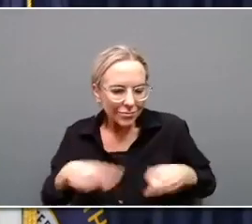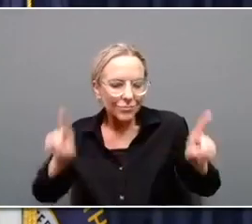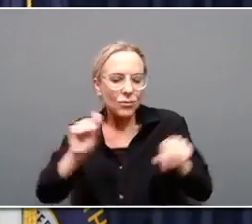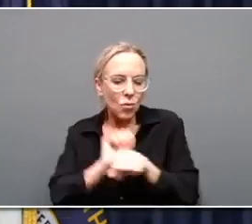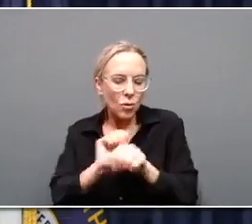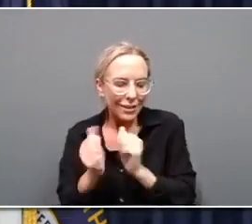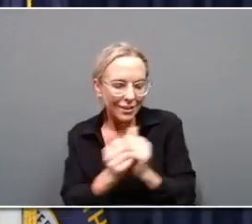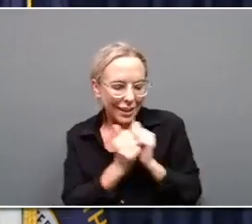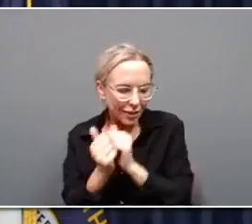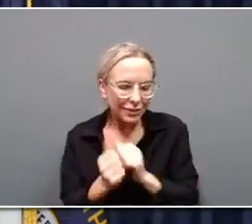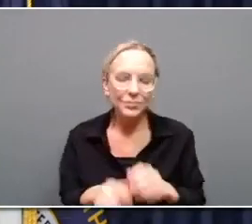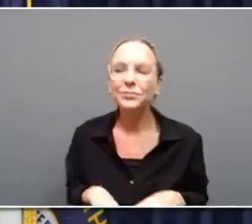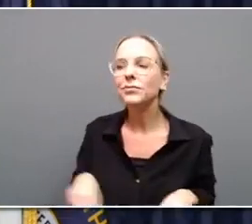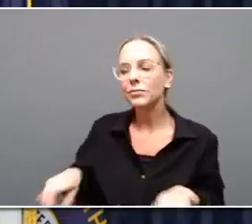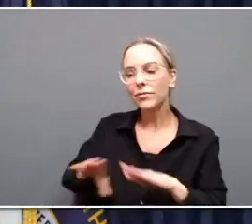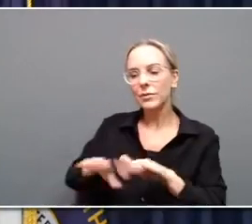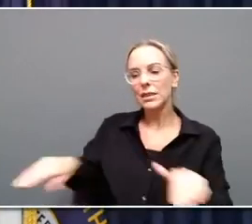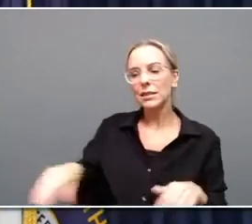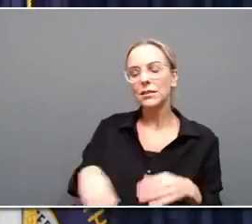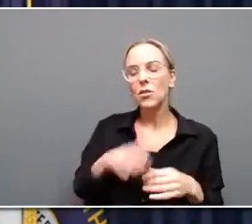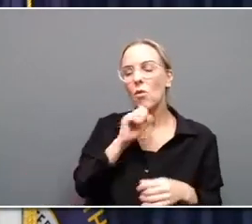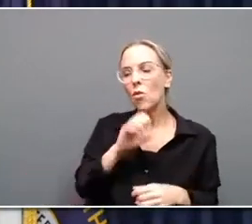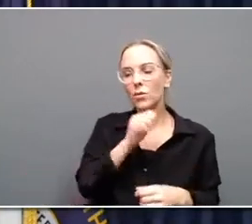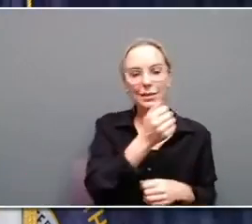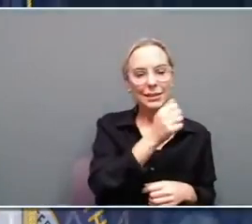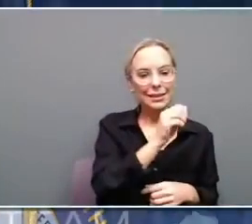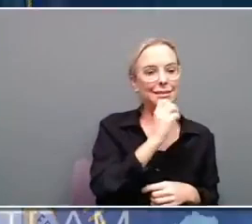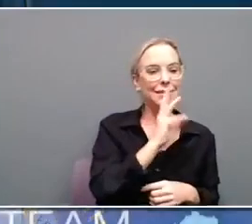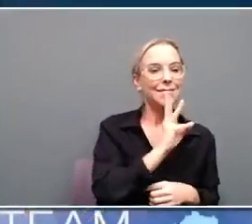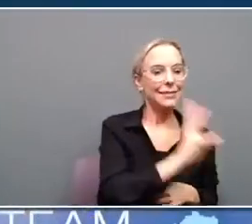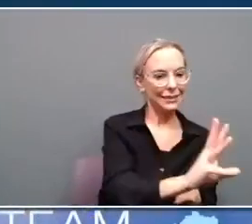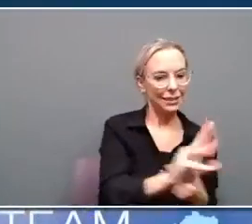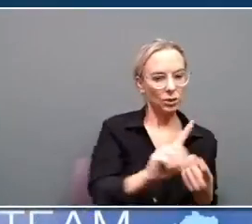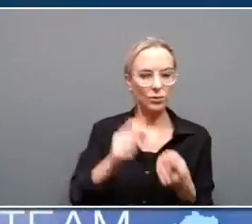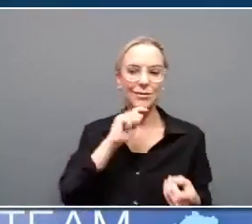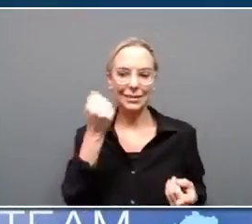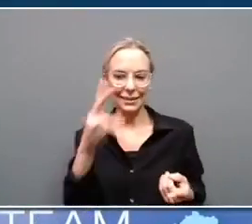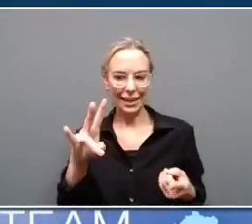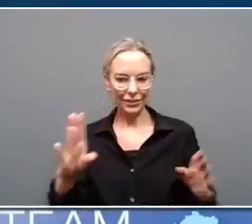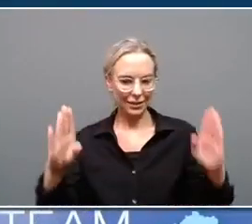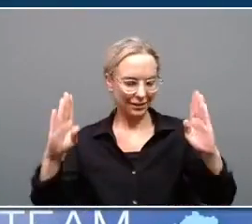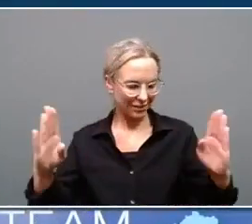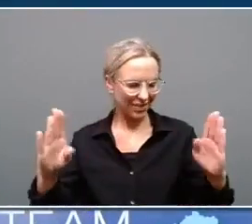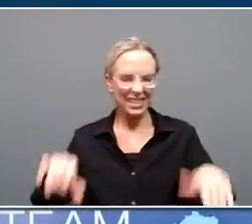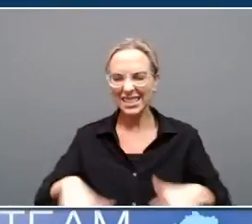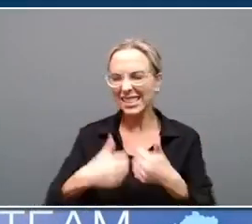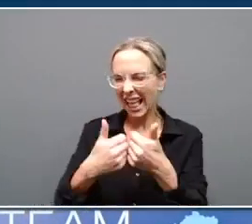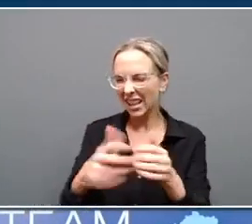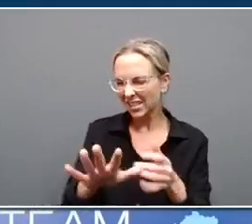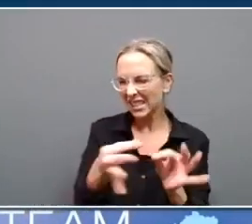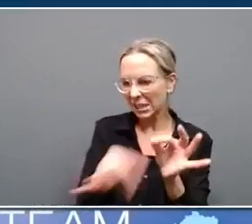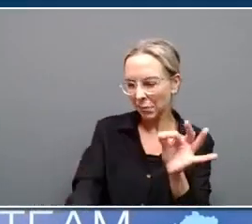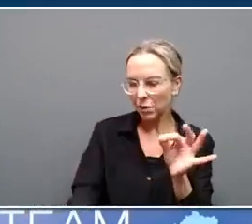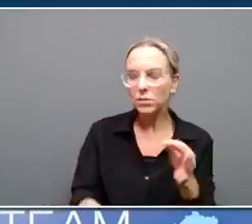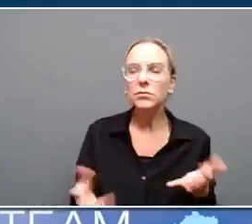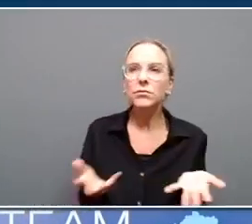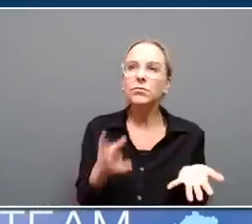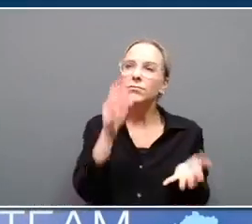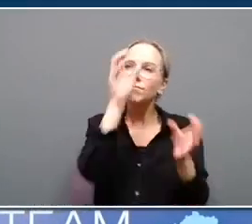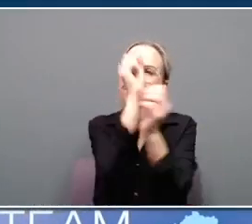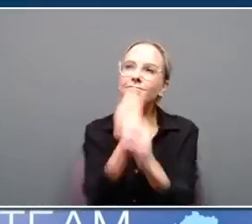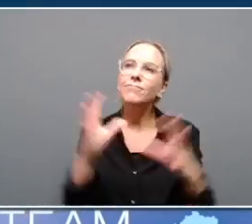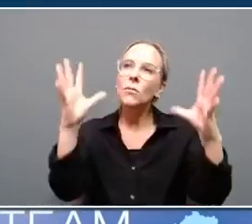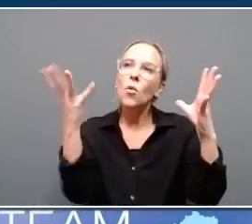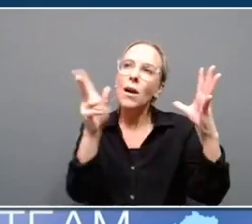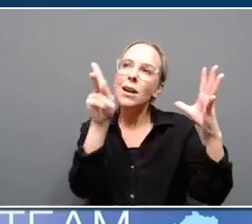For children ages 6 to 17 interested in participating, the challenge is pretty simple. Imagine what Kentuckians can accomplish in